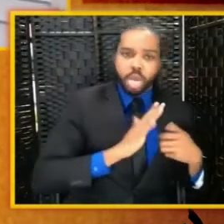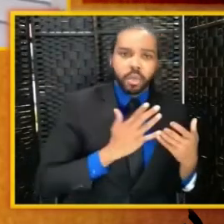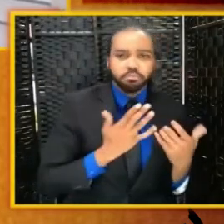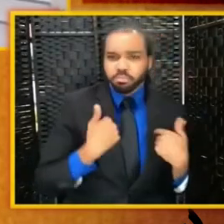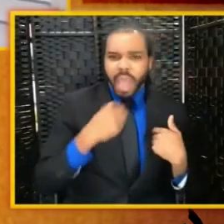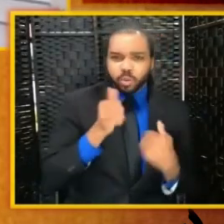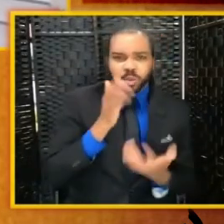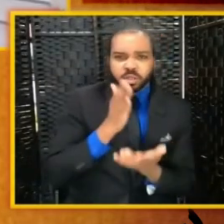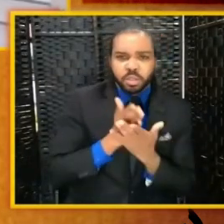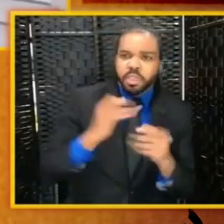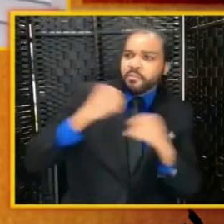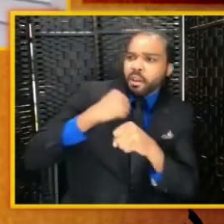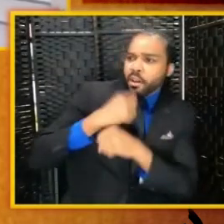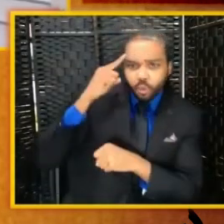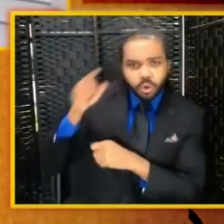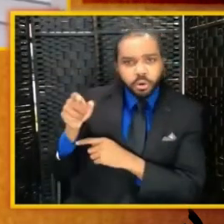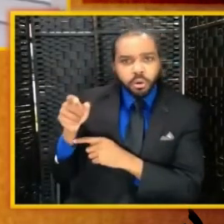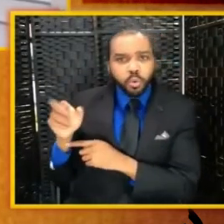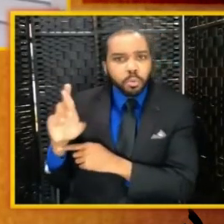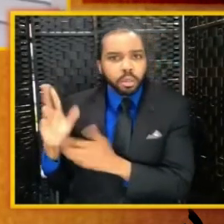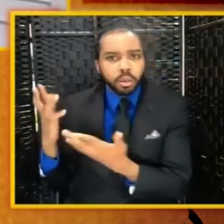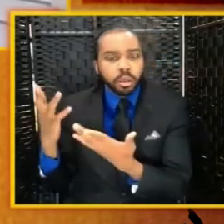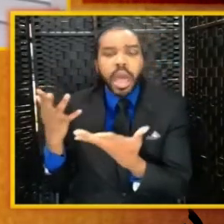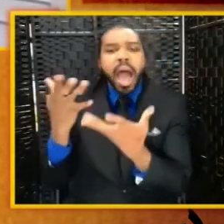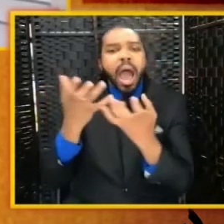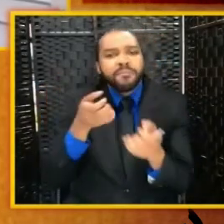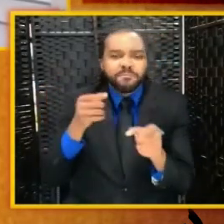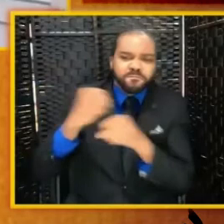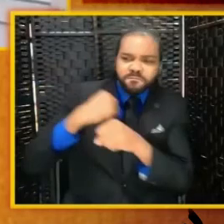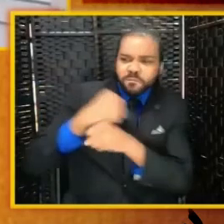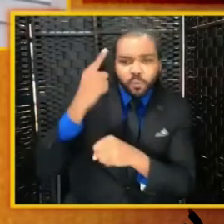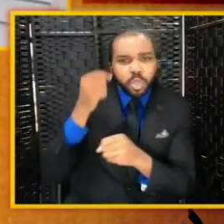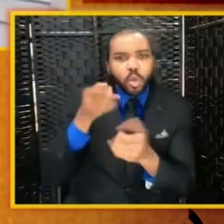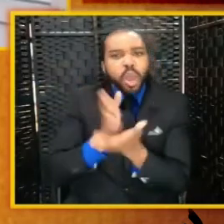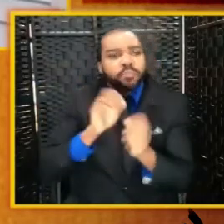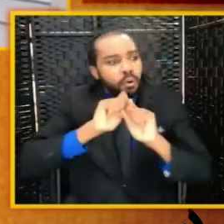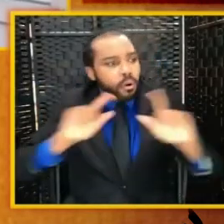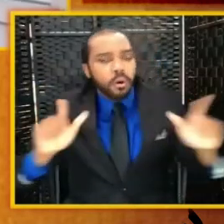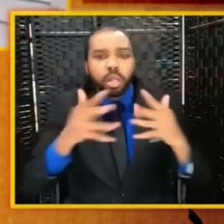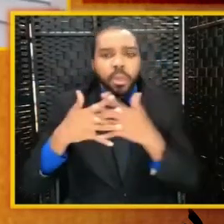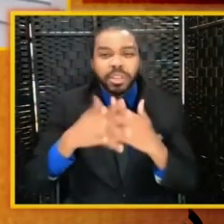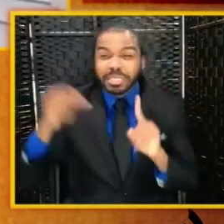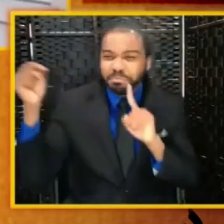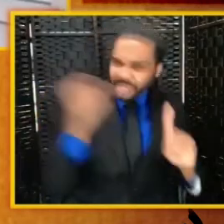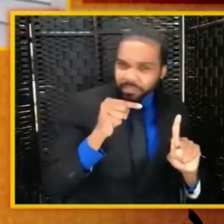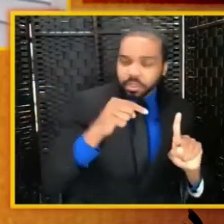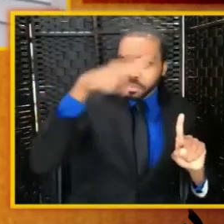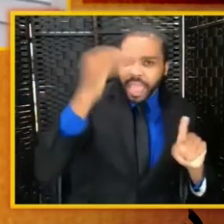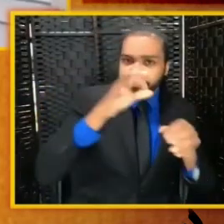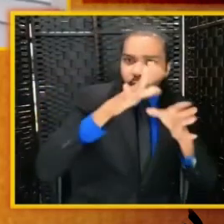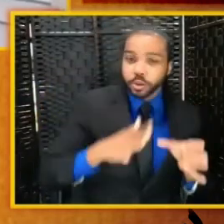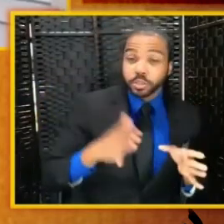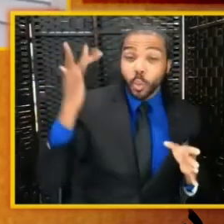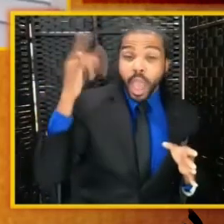stop Republicans from voting. I fight for the right for Americans to vote, especially for Black voters, because Black voters have for